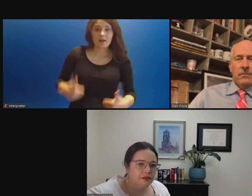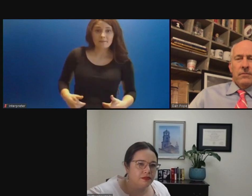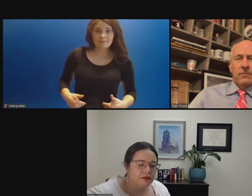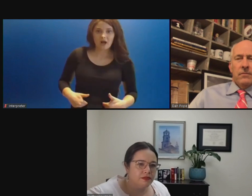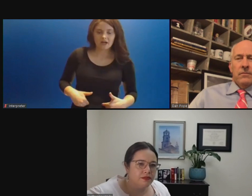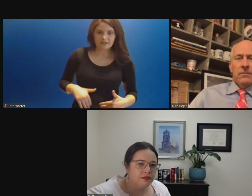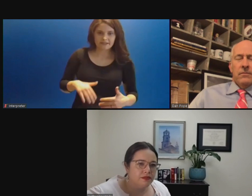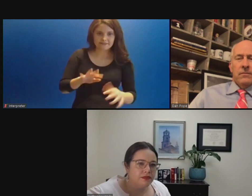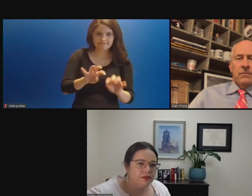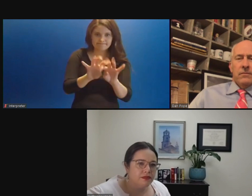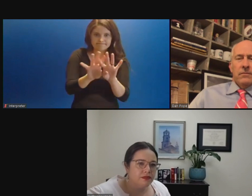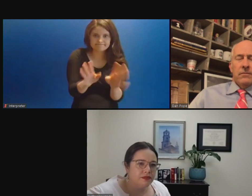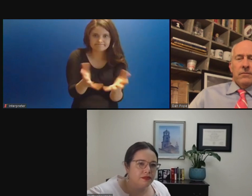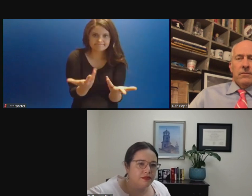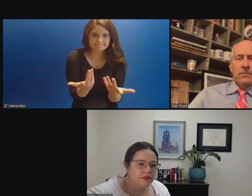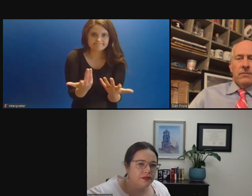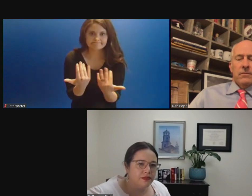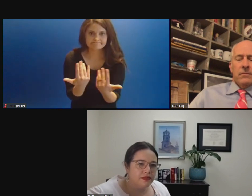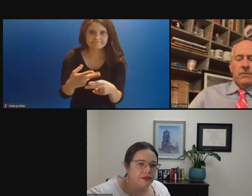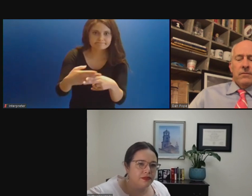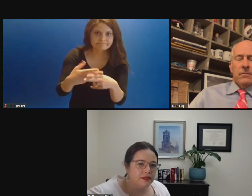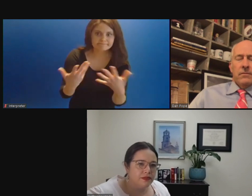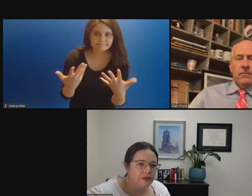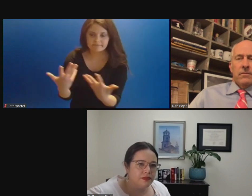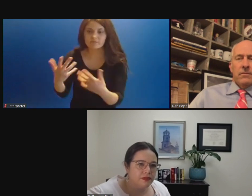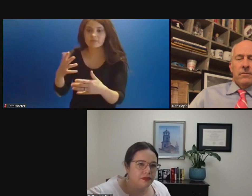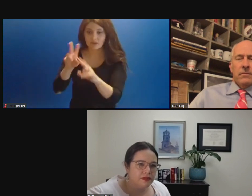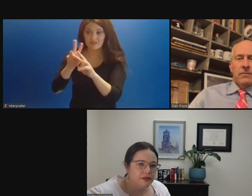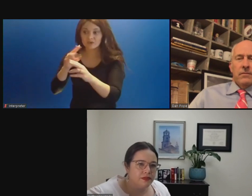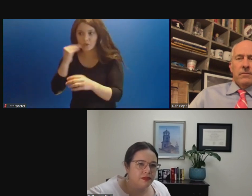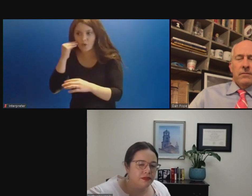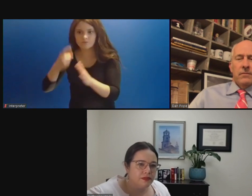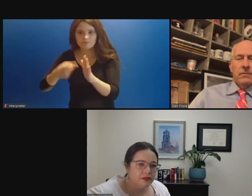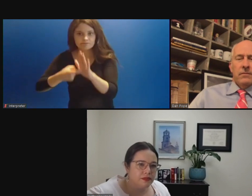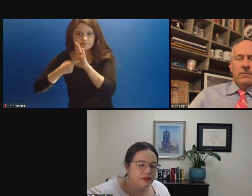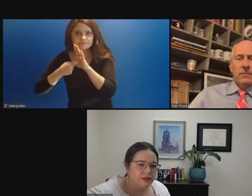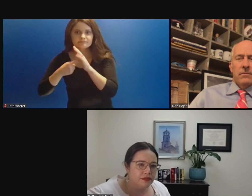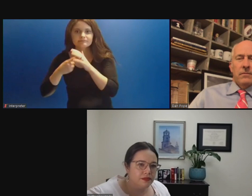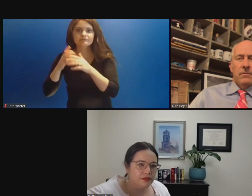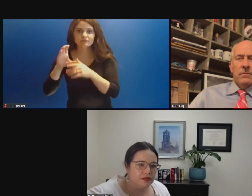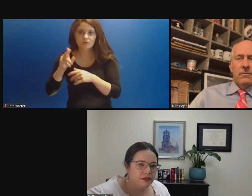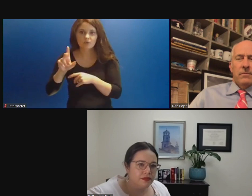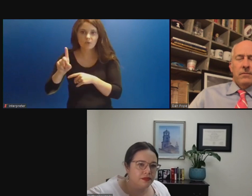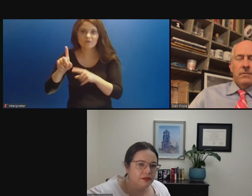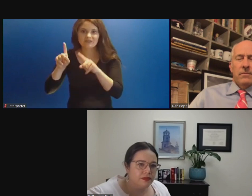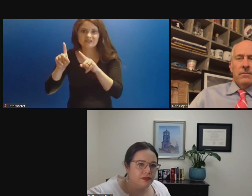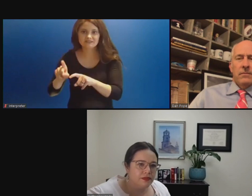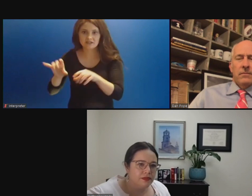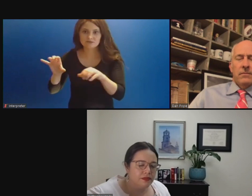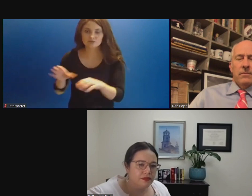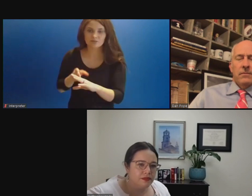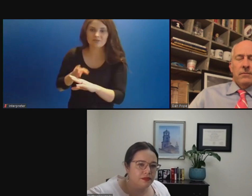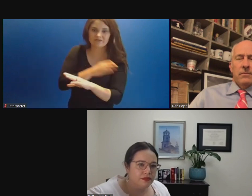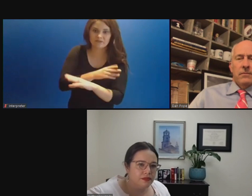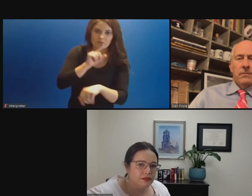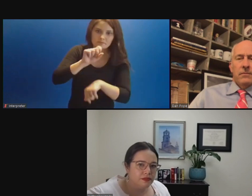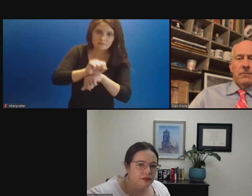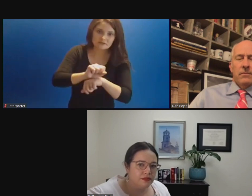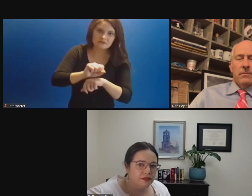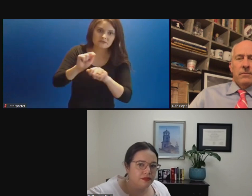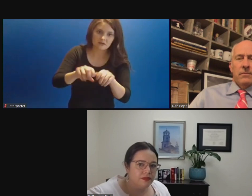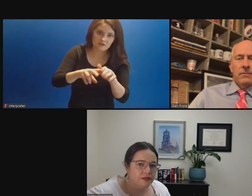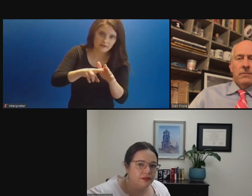limbo, and this funeral home is requiring that COVID test be done before they can actually follow